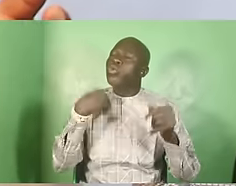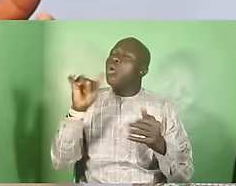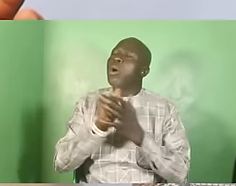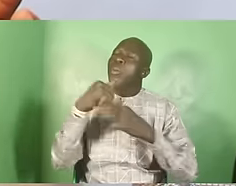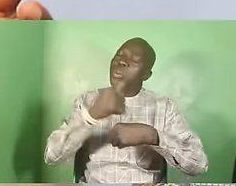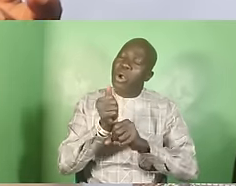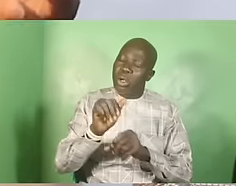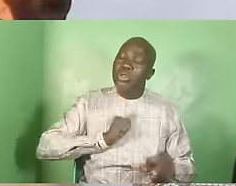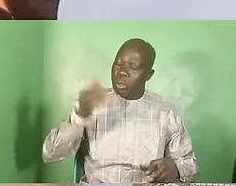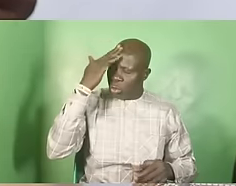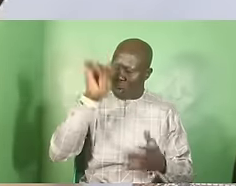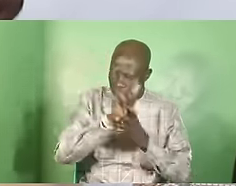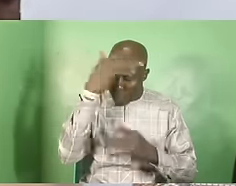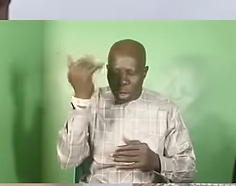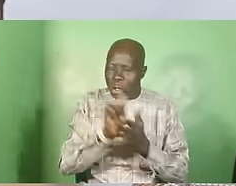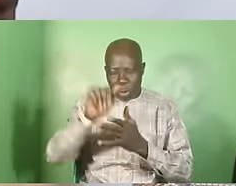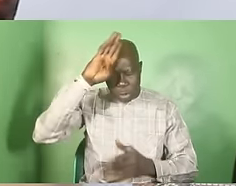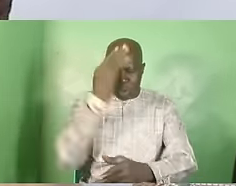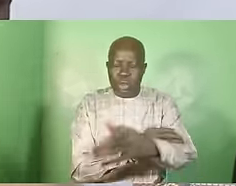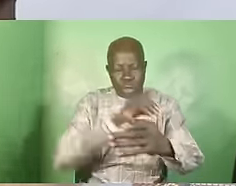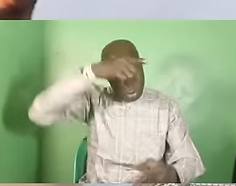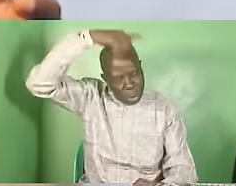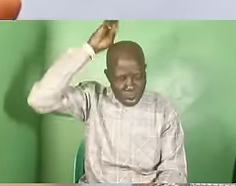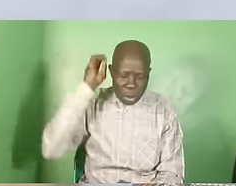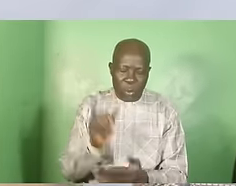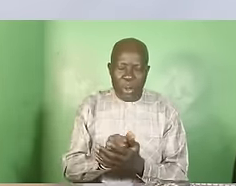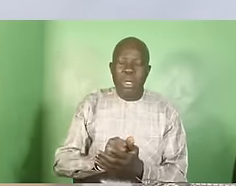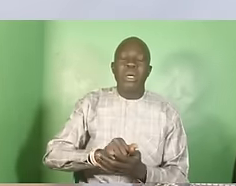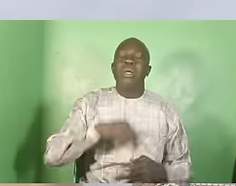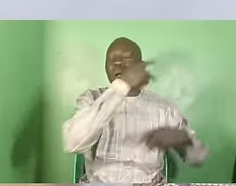But who make us know Jesse? Because of his son David.